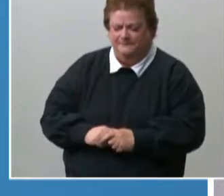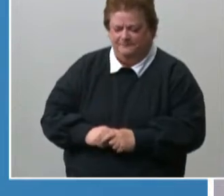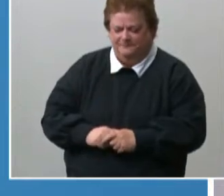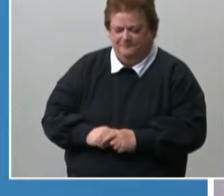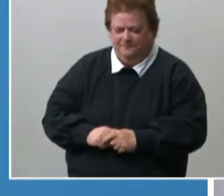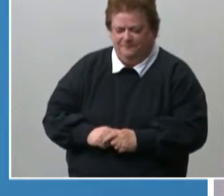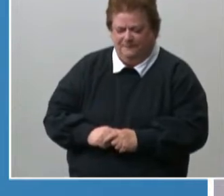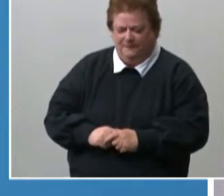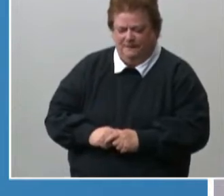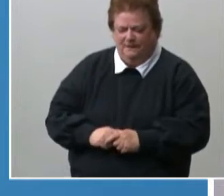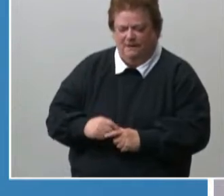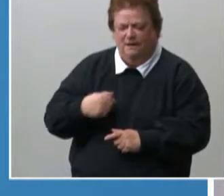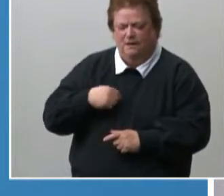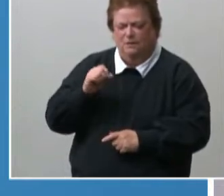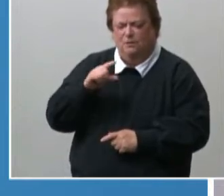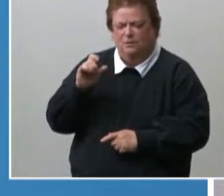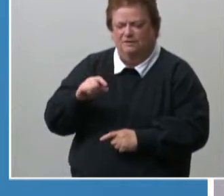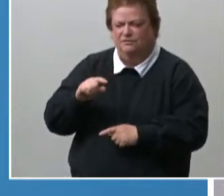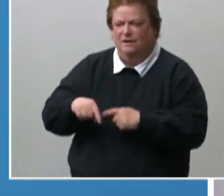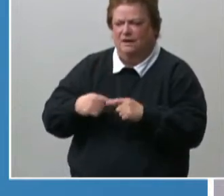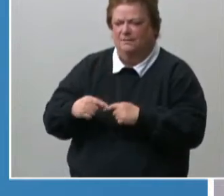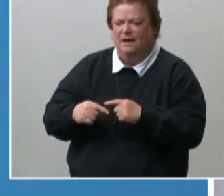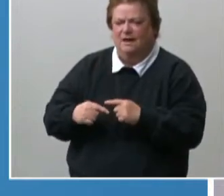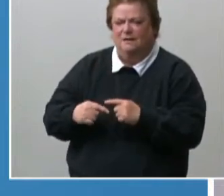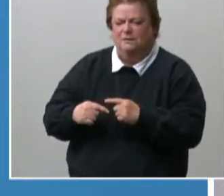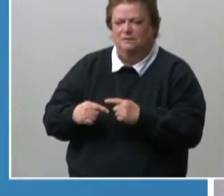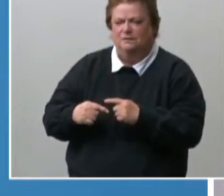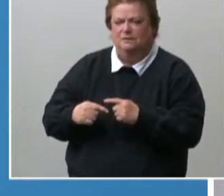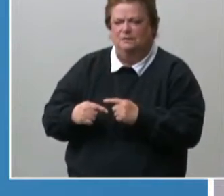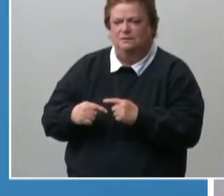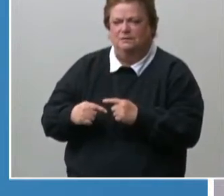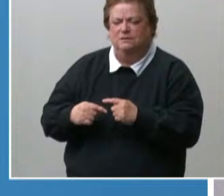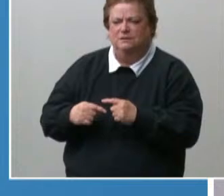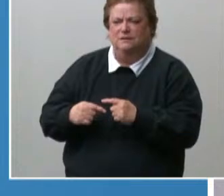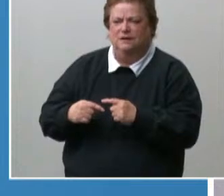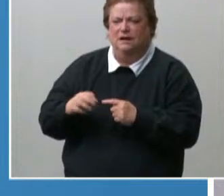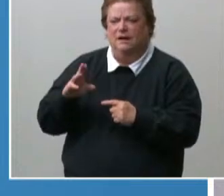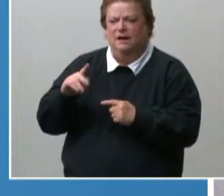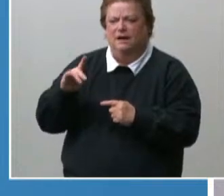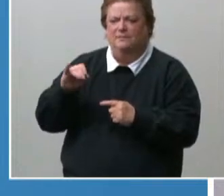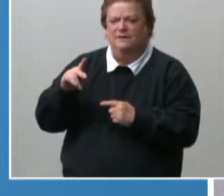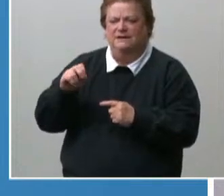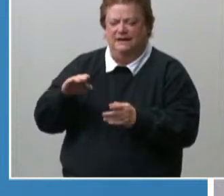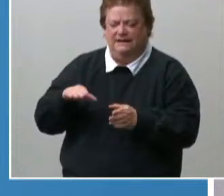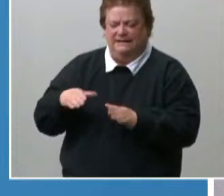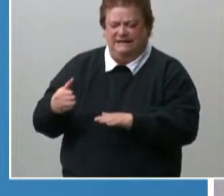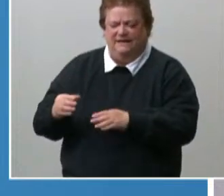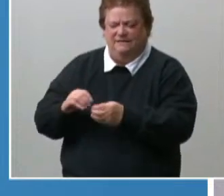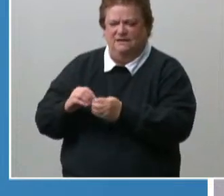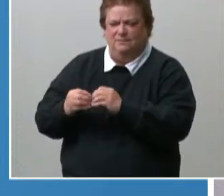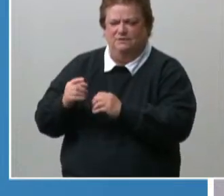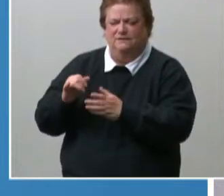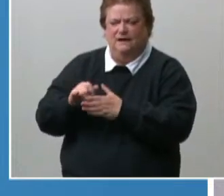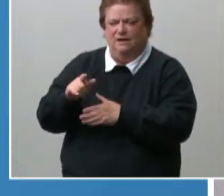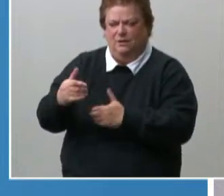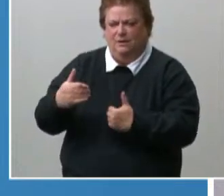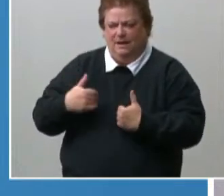Hi, I just had a question on sort of the updated death numbers that you guys have now on